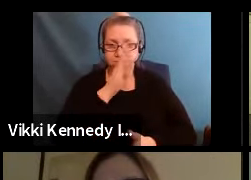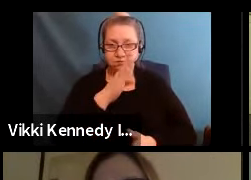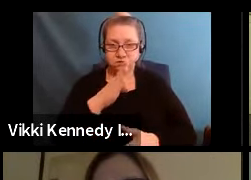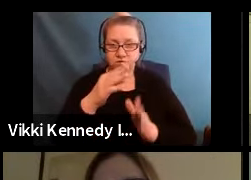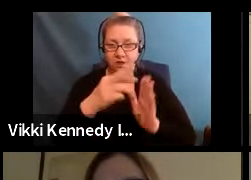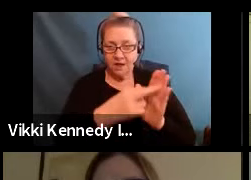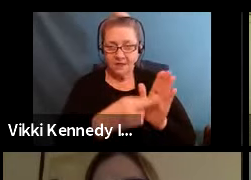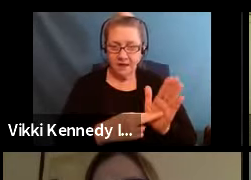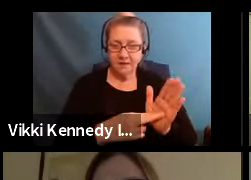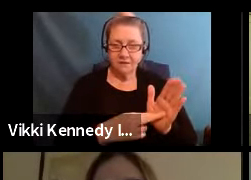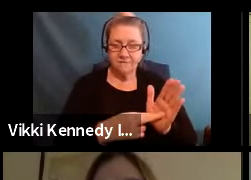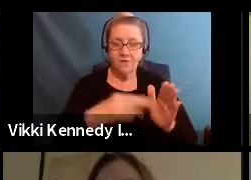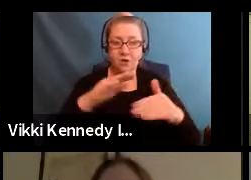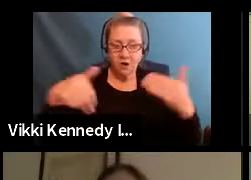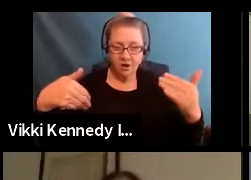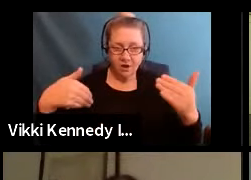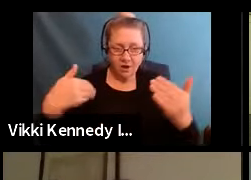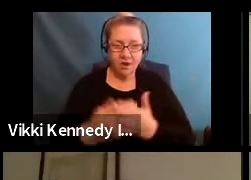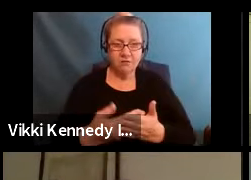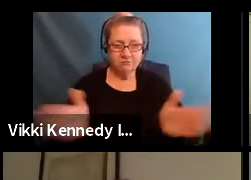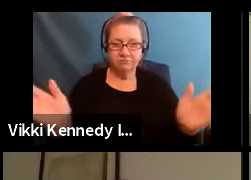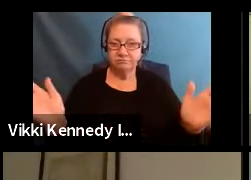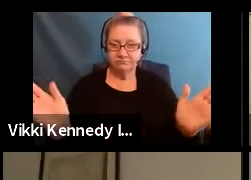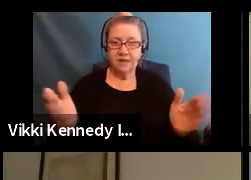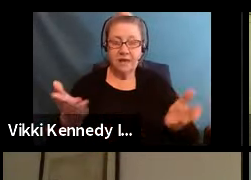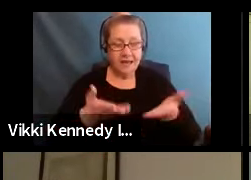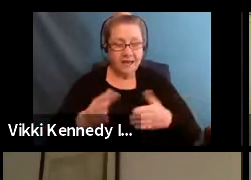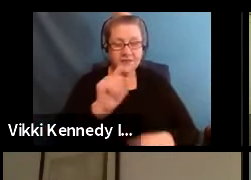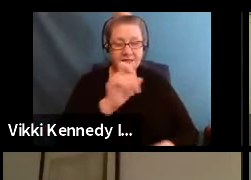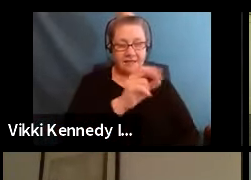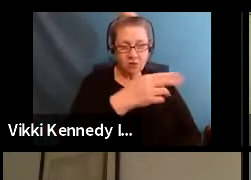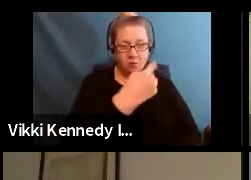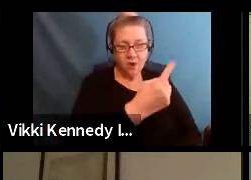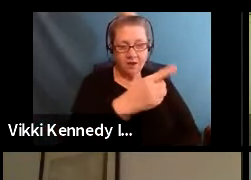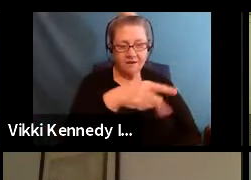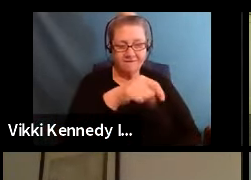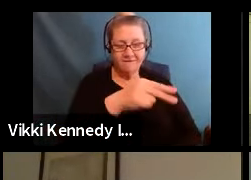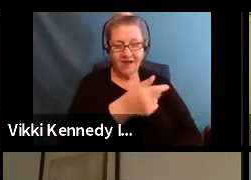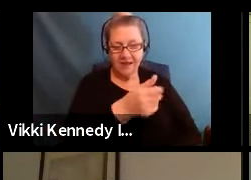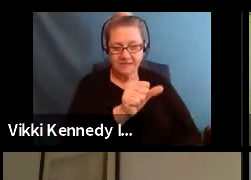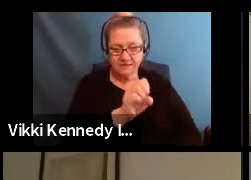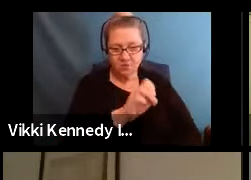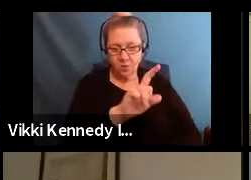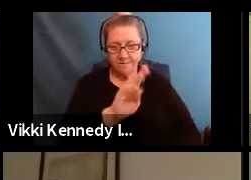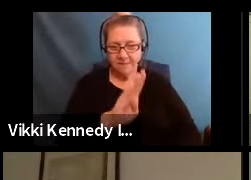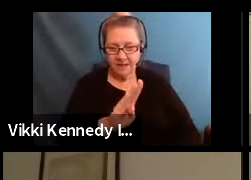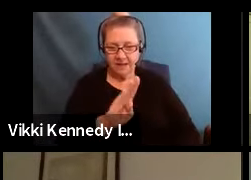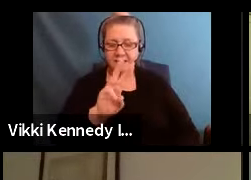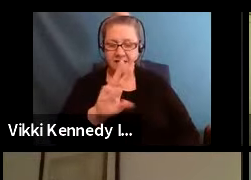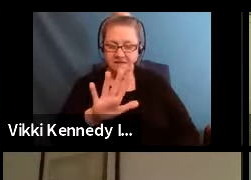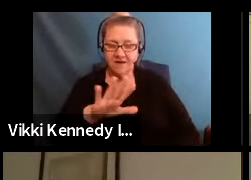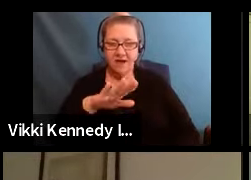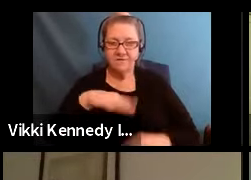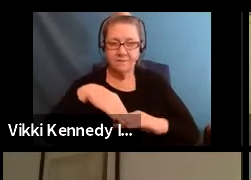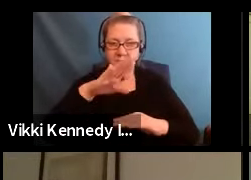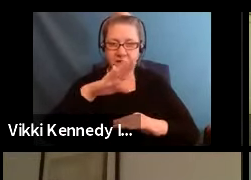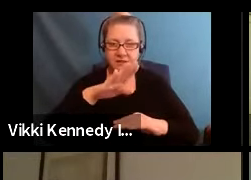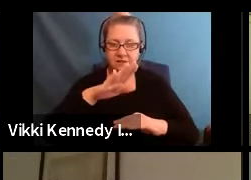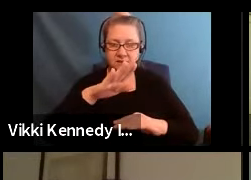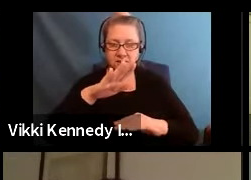guidelines to everyone, which is here's tier 1 of phase 1B. It's 65 plus these